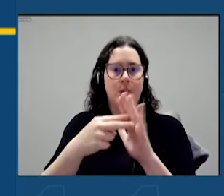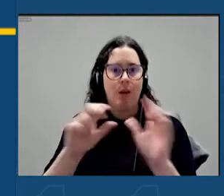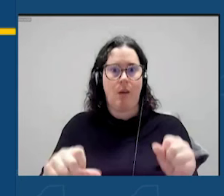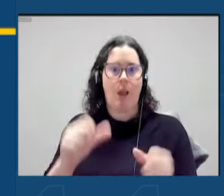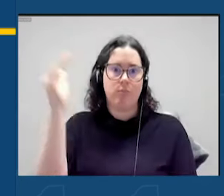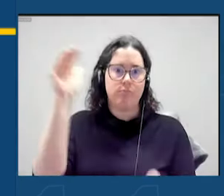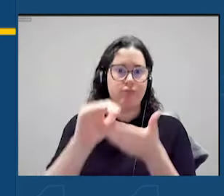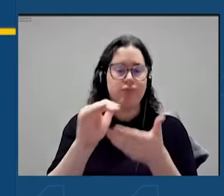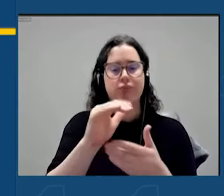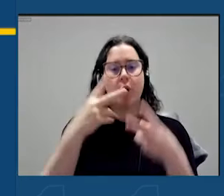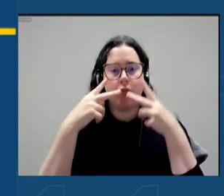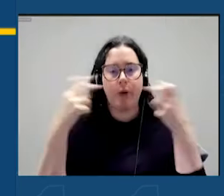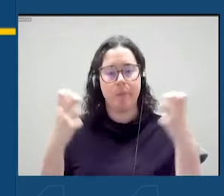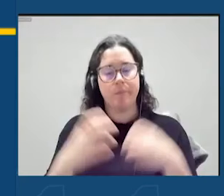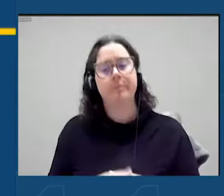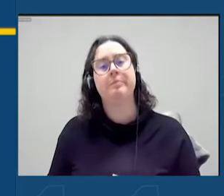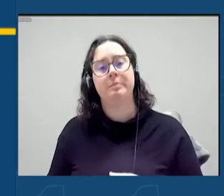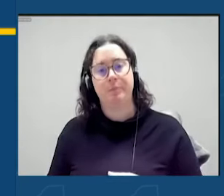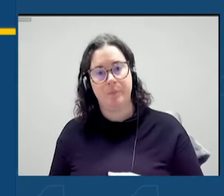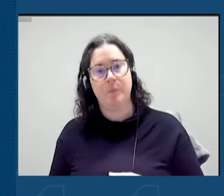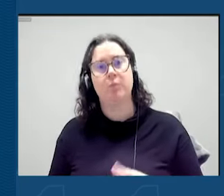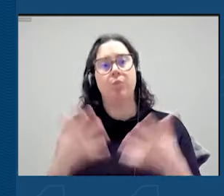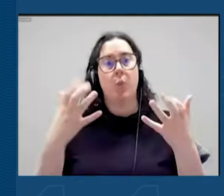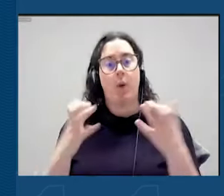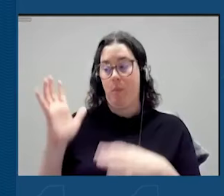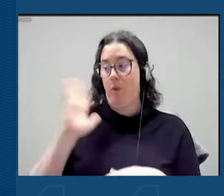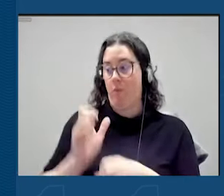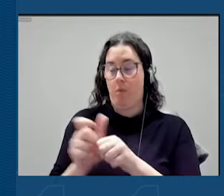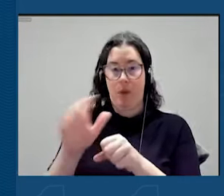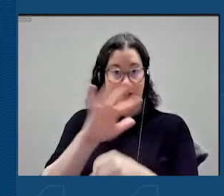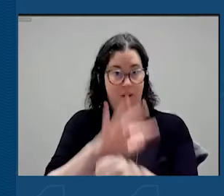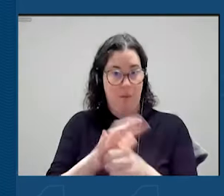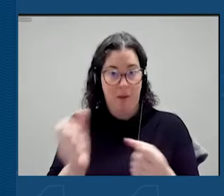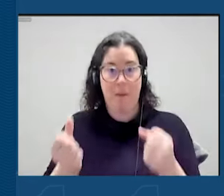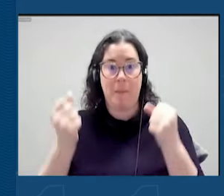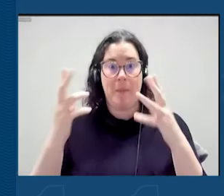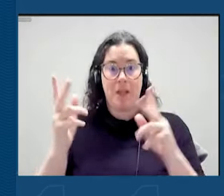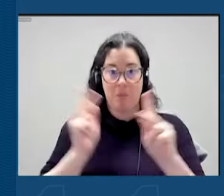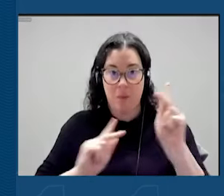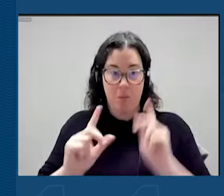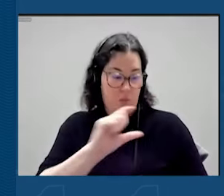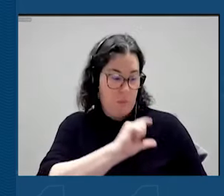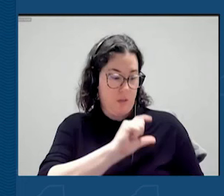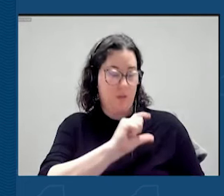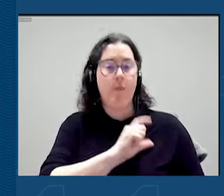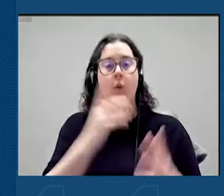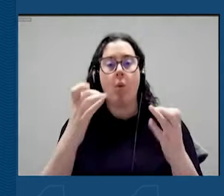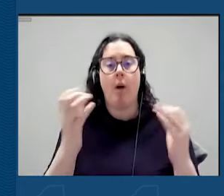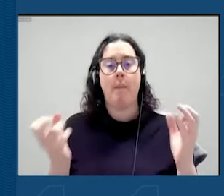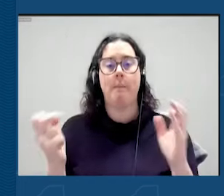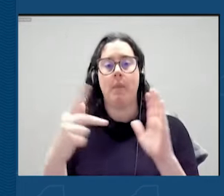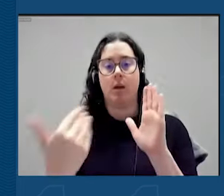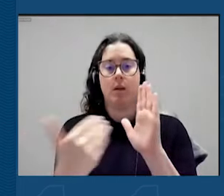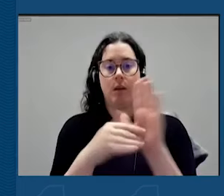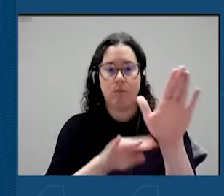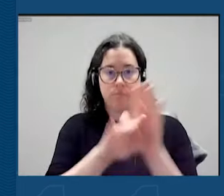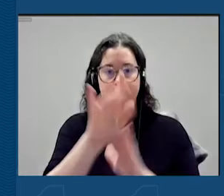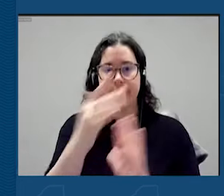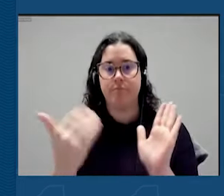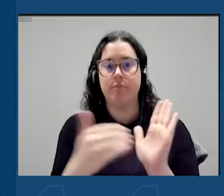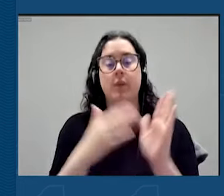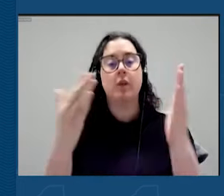levels that we had back before the pandemic. But one of the big issues I want to talk about as part of our